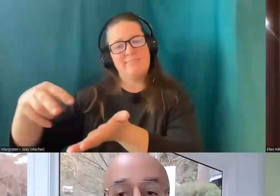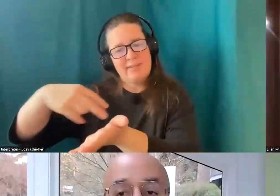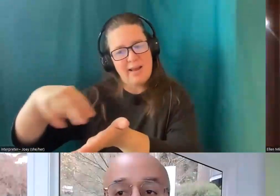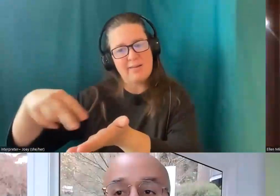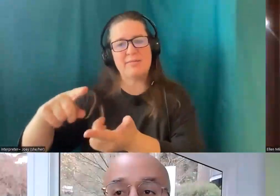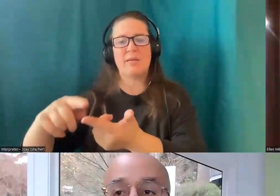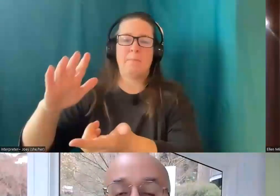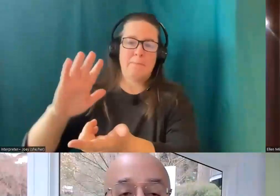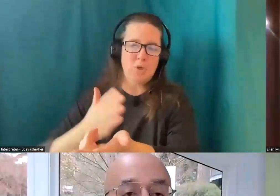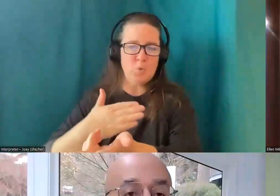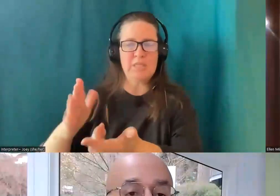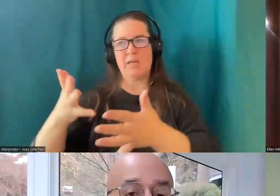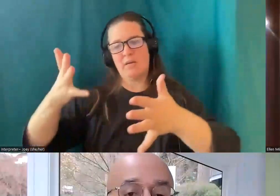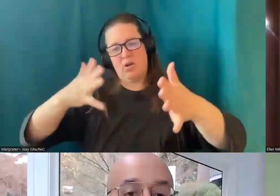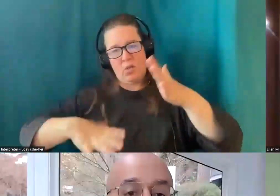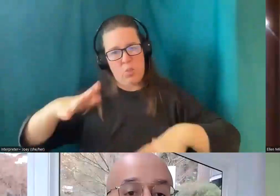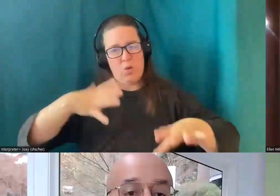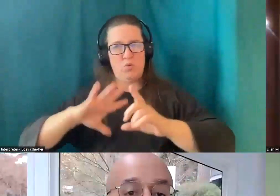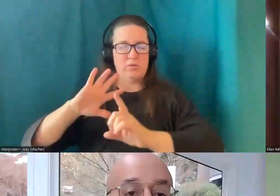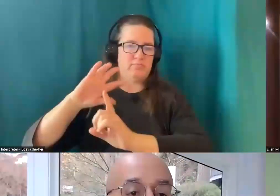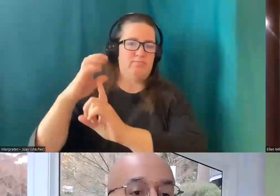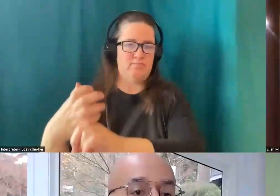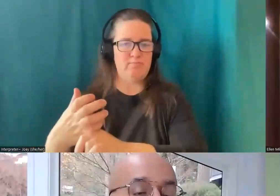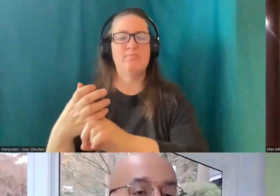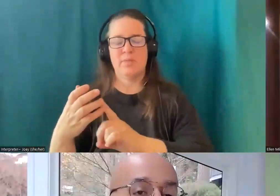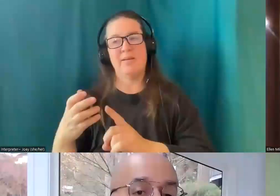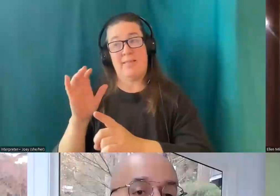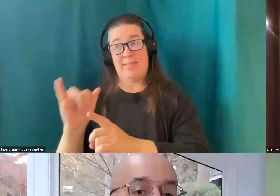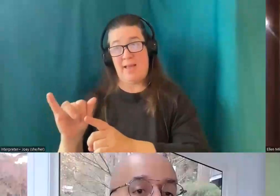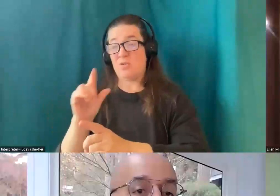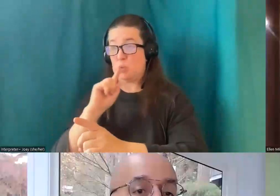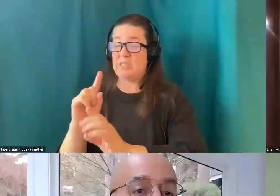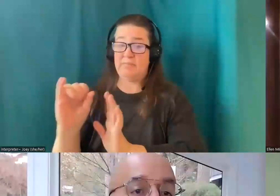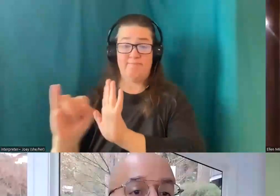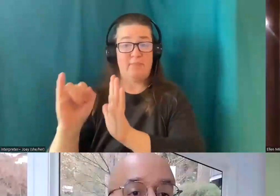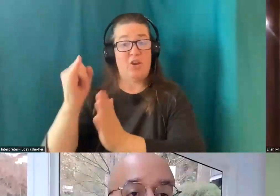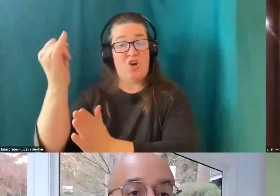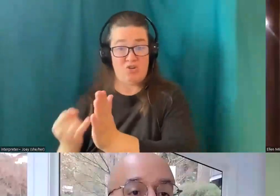contains a significant artistic element, this organization would be eligible.